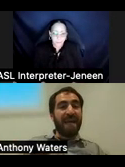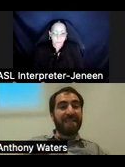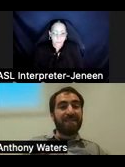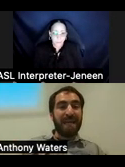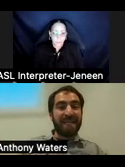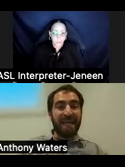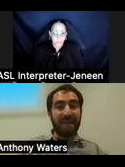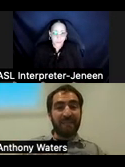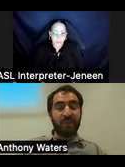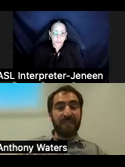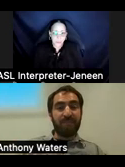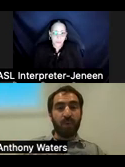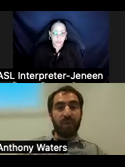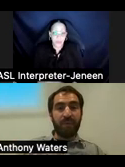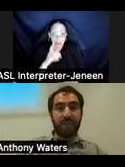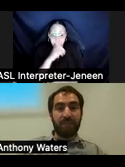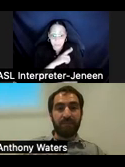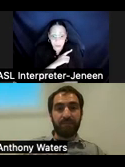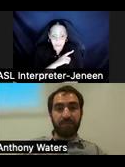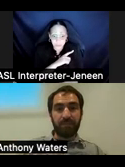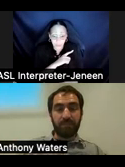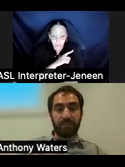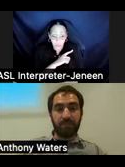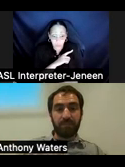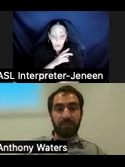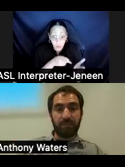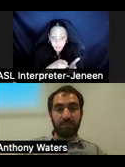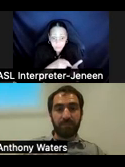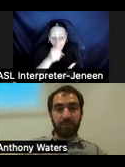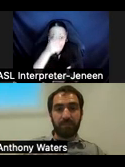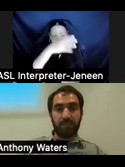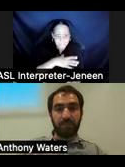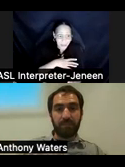Myth or fact? Men die by suicide more than women.